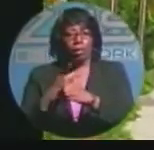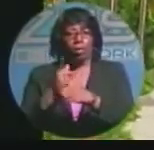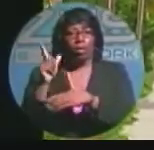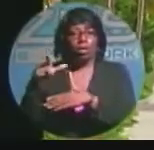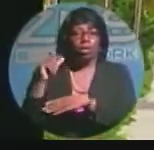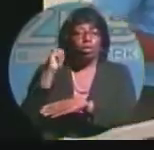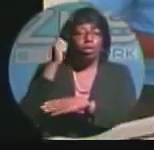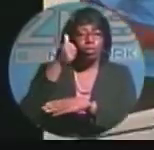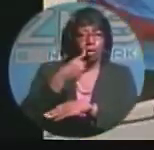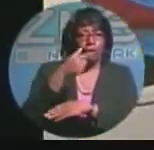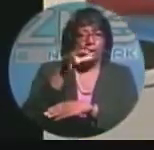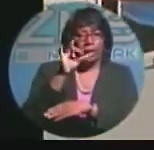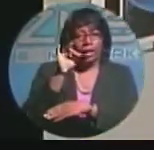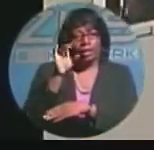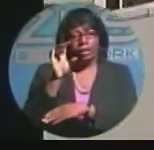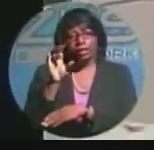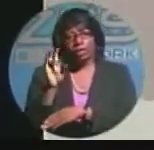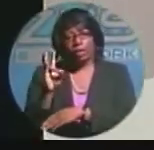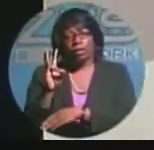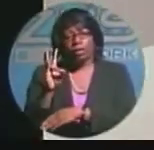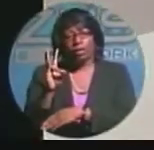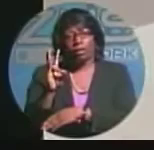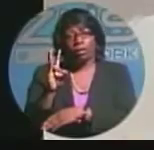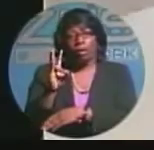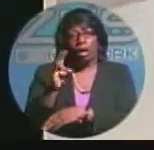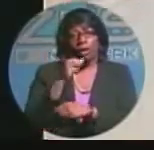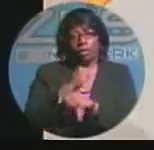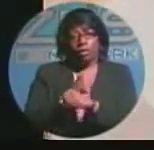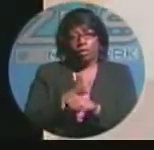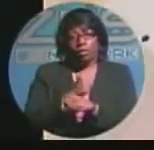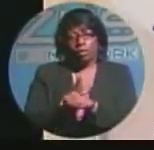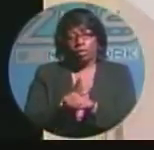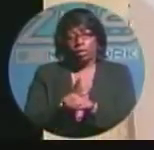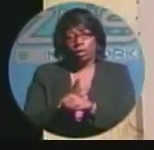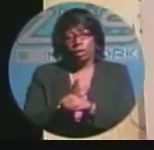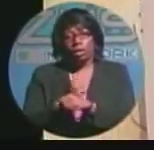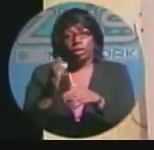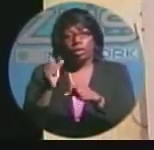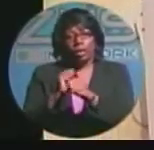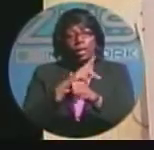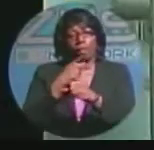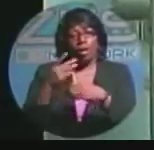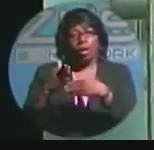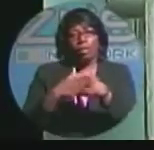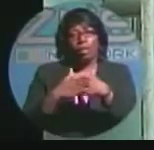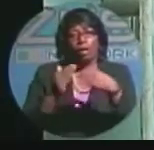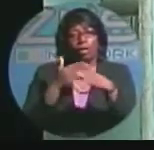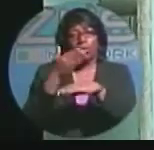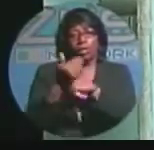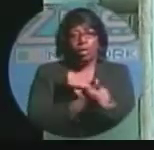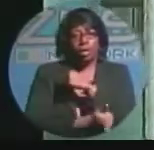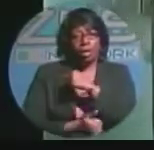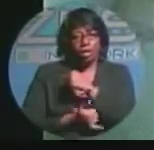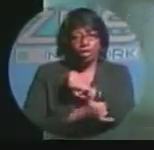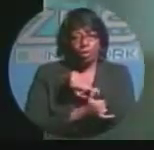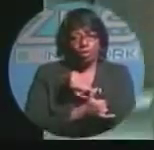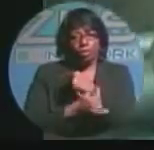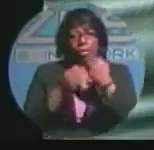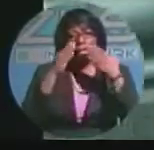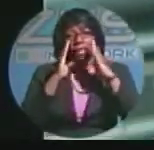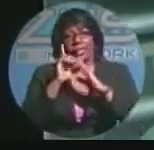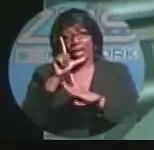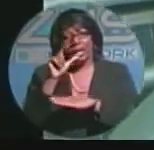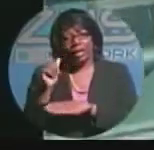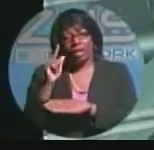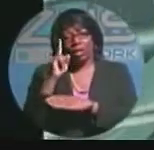A team of 87 BEC technicians have been working around the clock to get power back up across the country. But sadly, one of those men had a